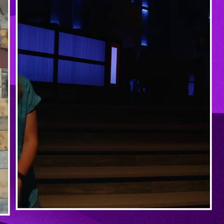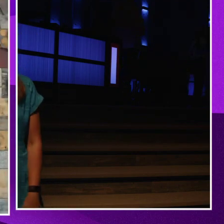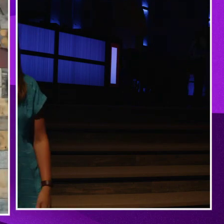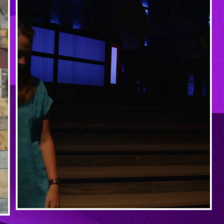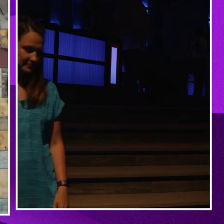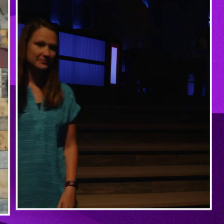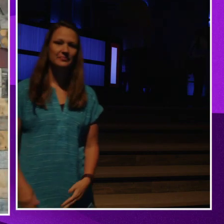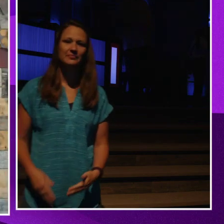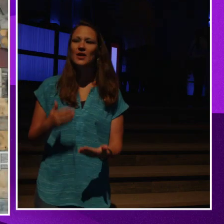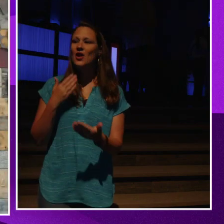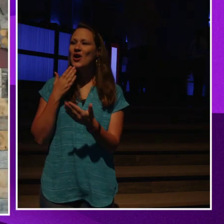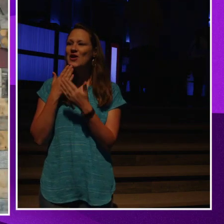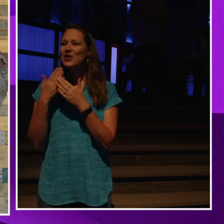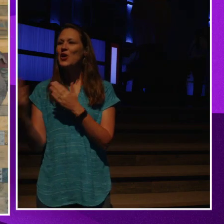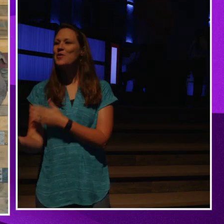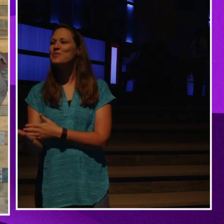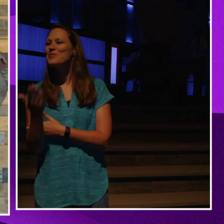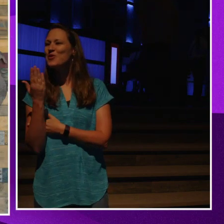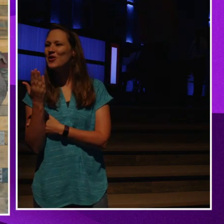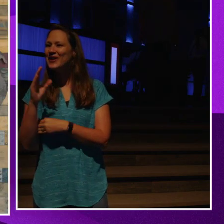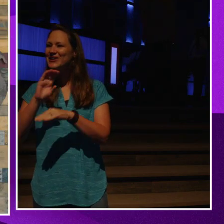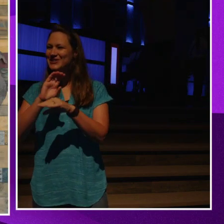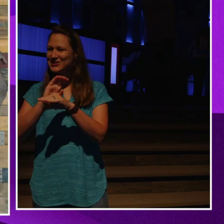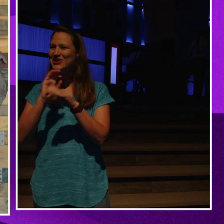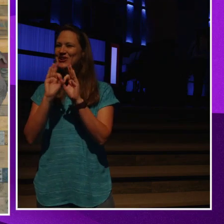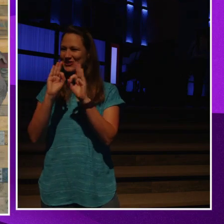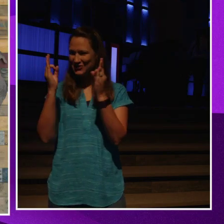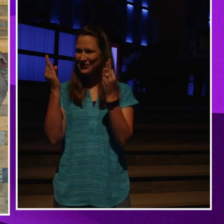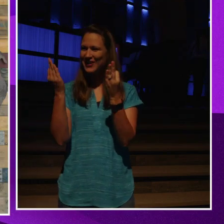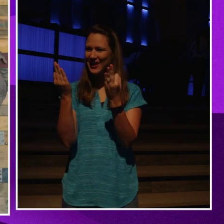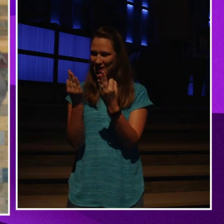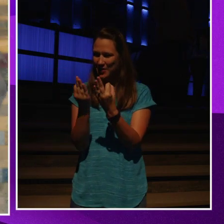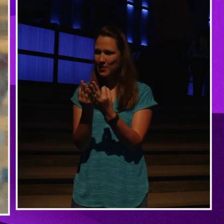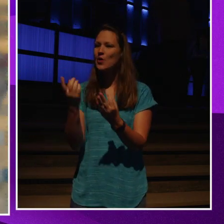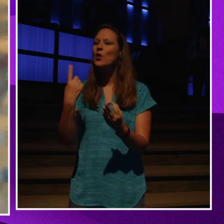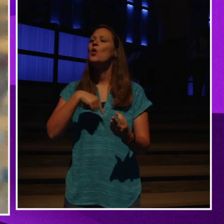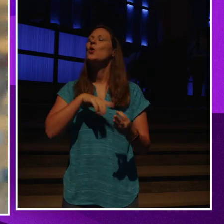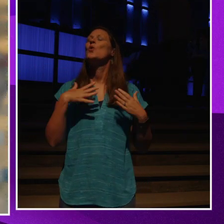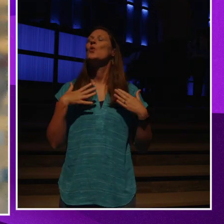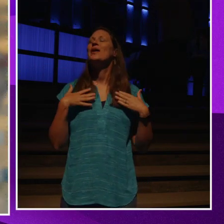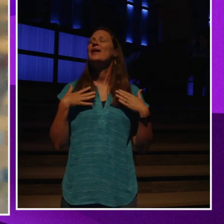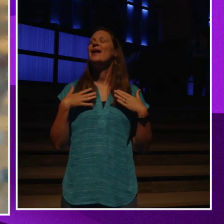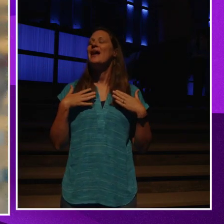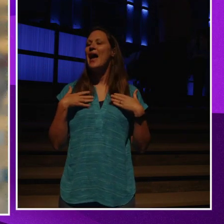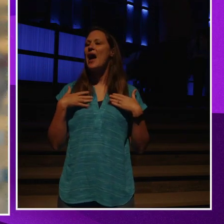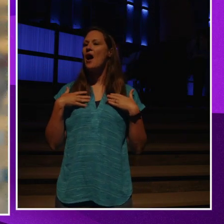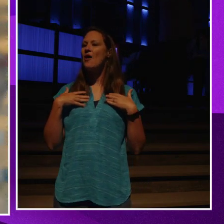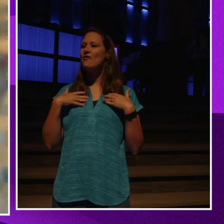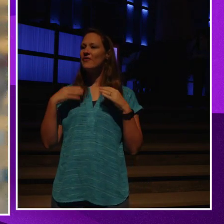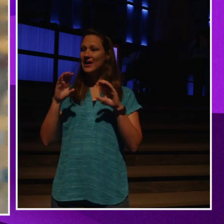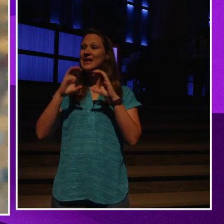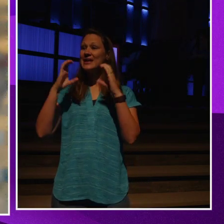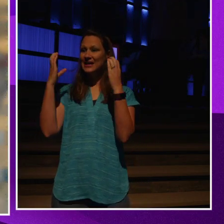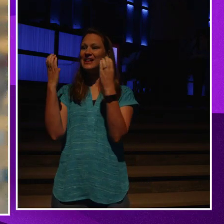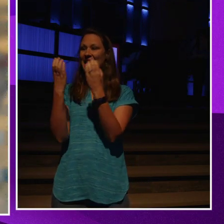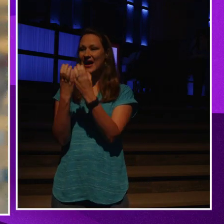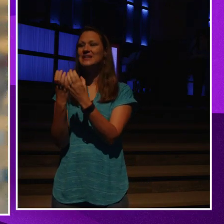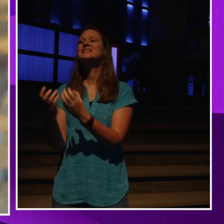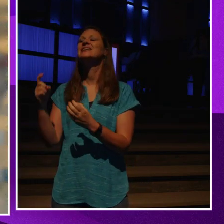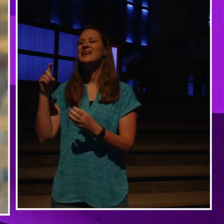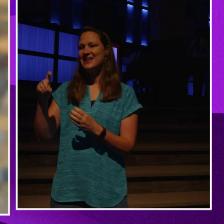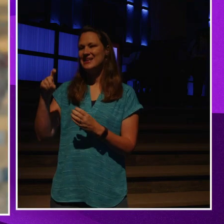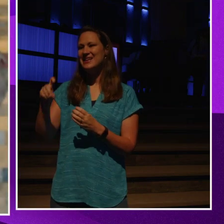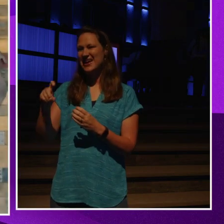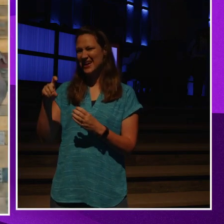Good morning, Central family and friends. Our next Connect class will be next Sunday, August the 8th, following the 11 a.m.